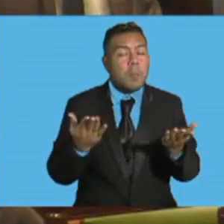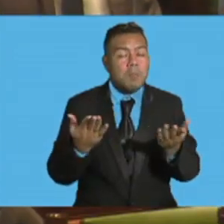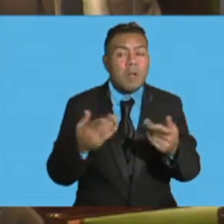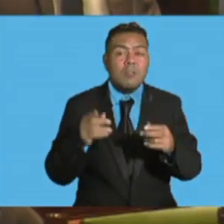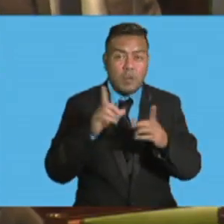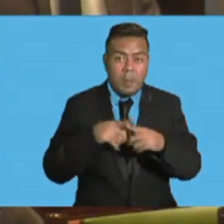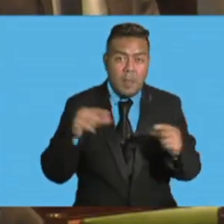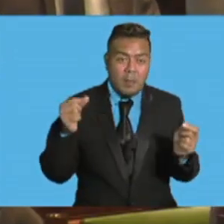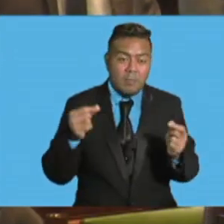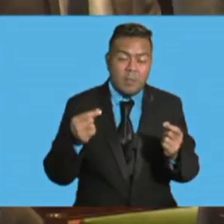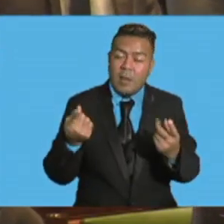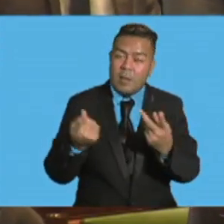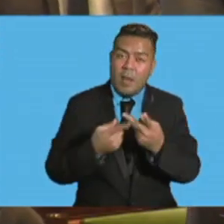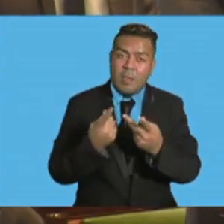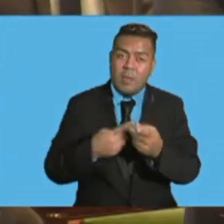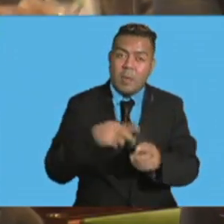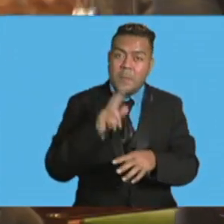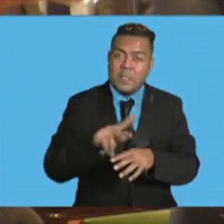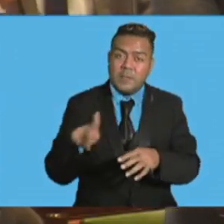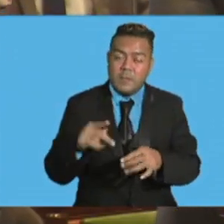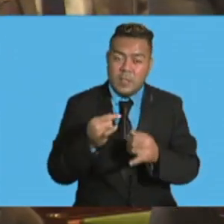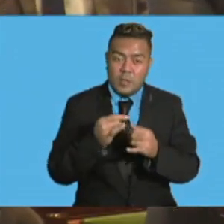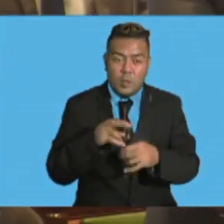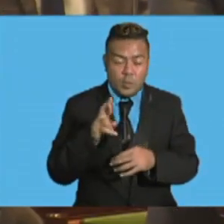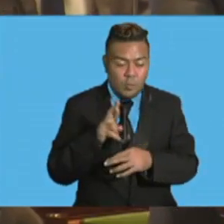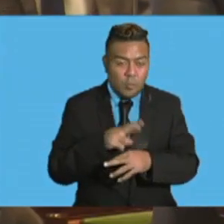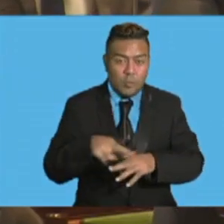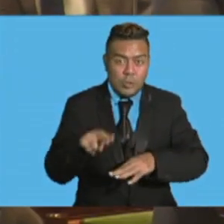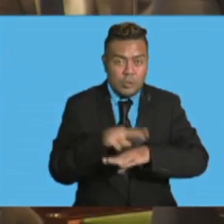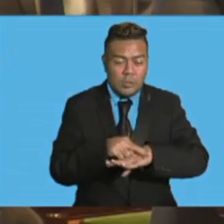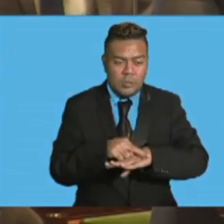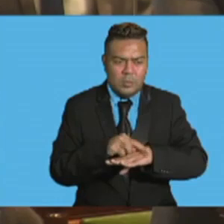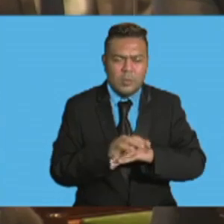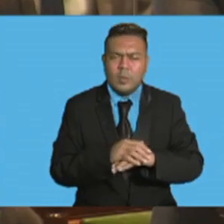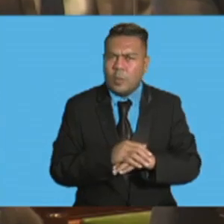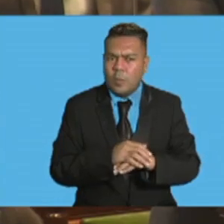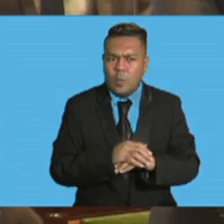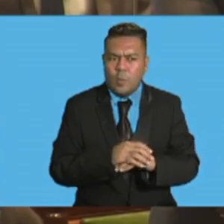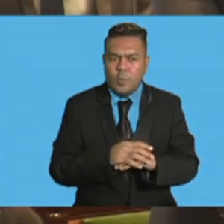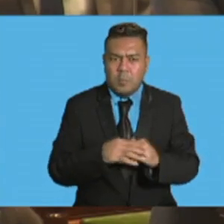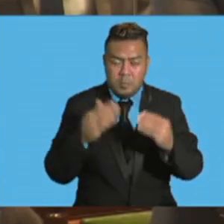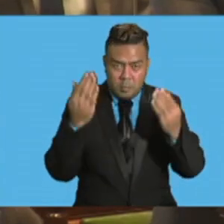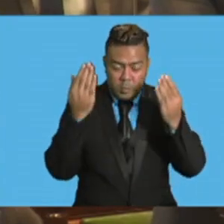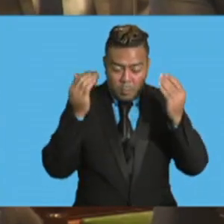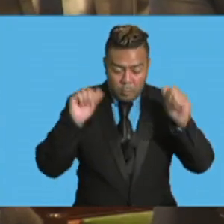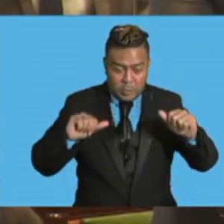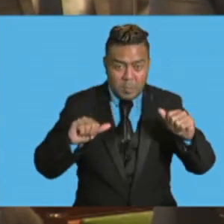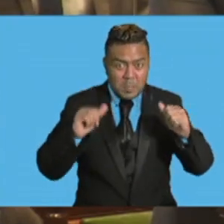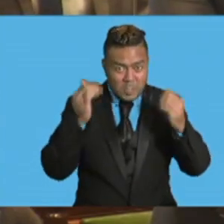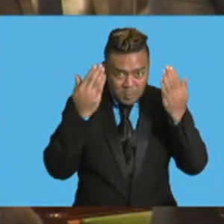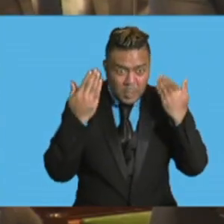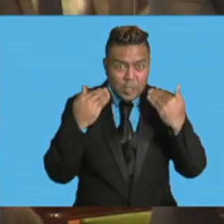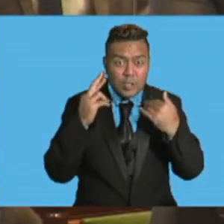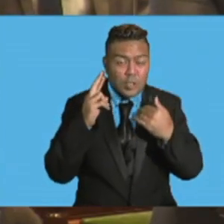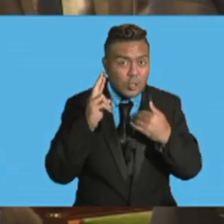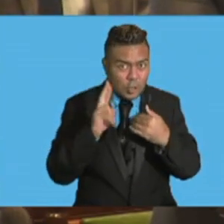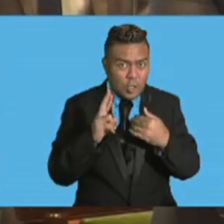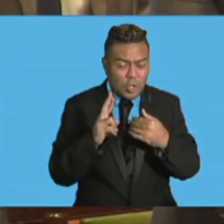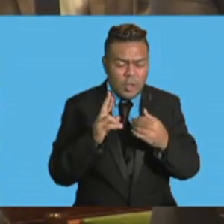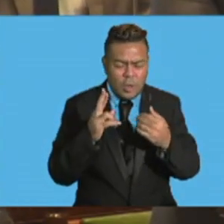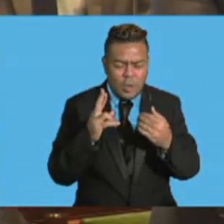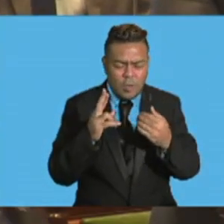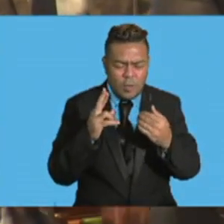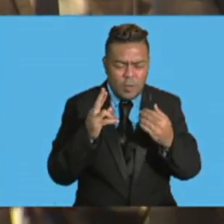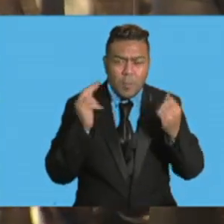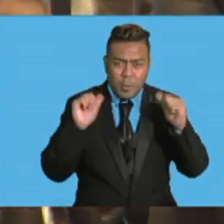the Asia-Pacific region and various other delegates. And Mr. President, Mr. Speaker, sir, of ADB publicly stated